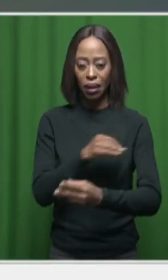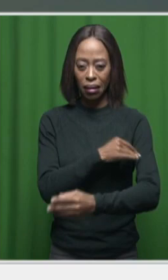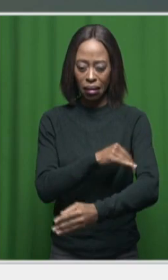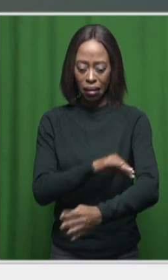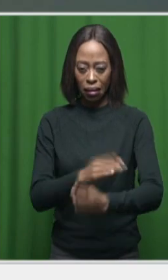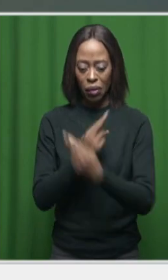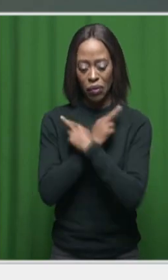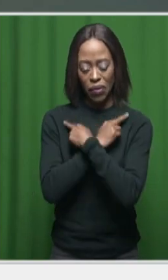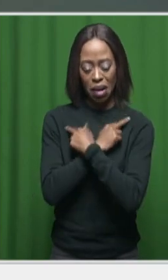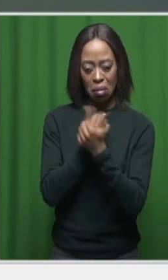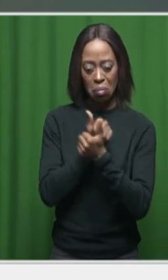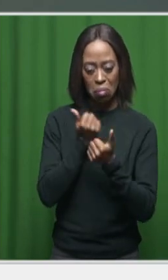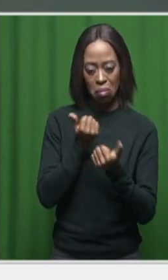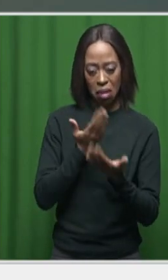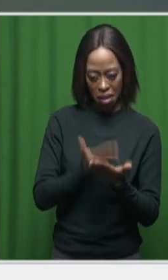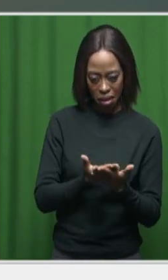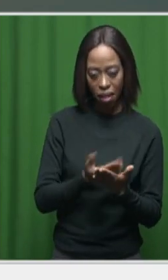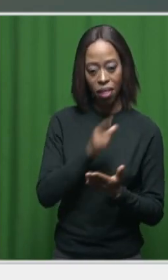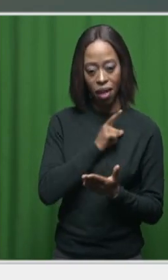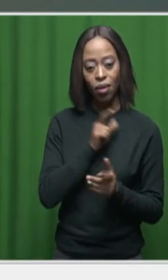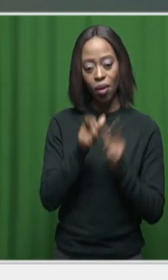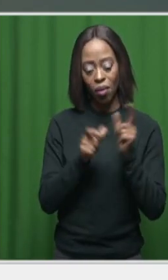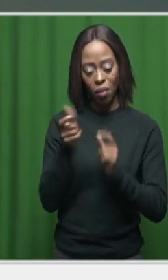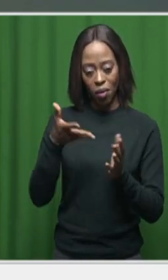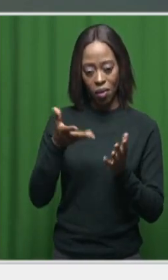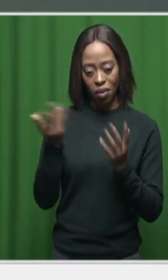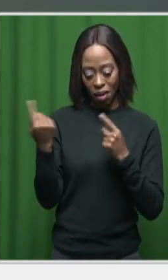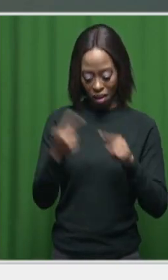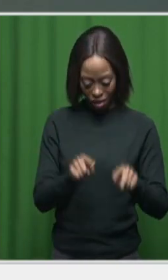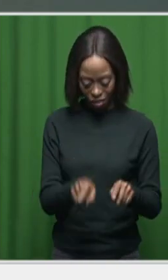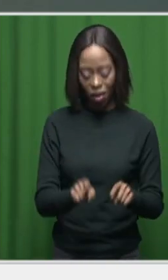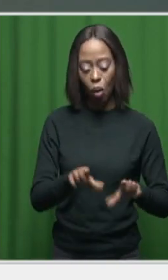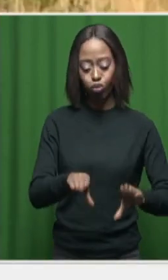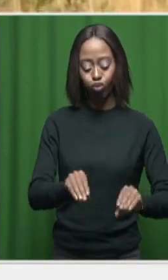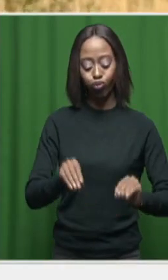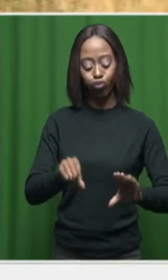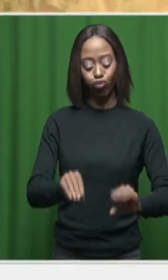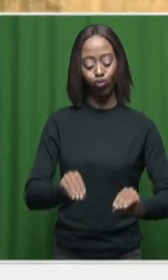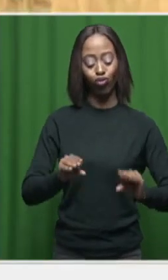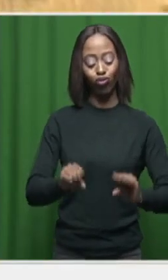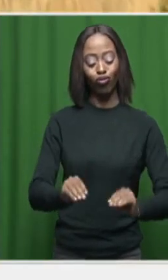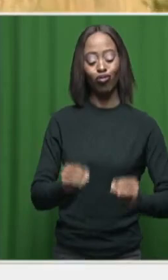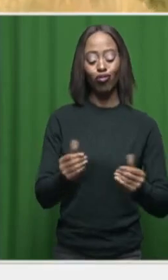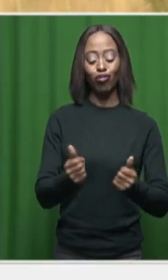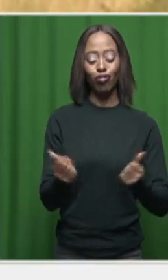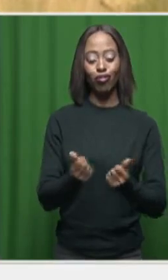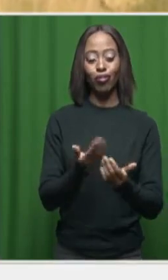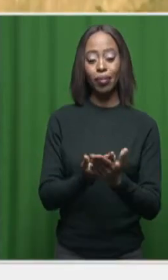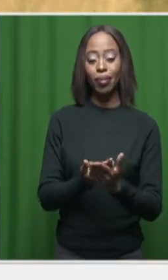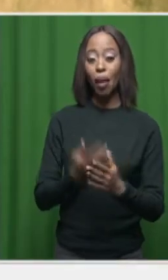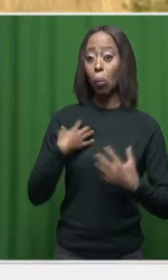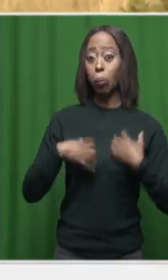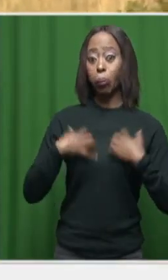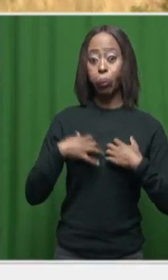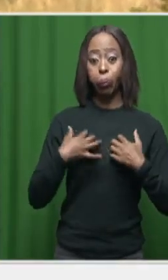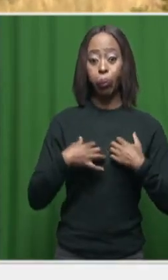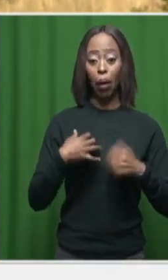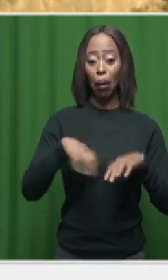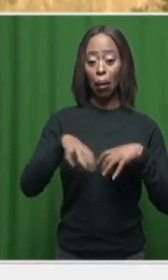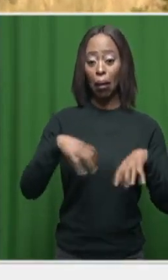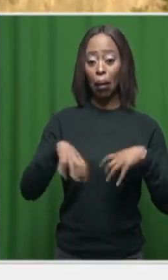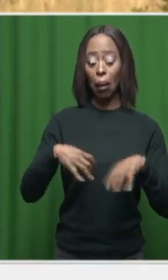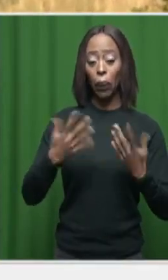relaxant. So that's why people come here for massage. An exciting range of facilities and